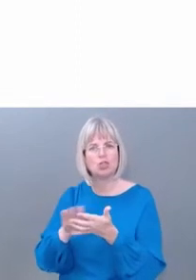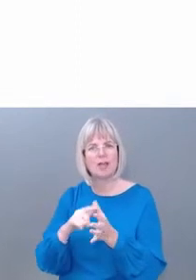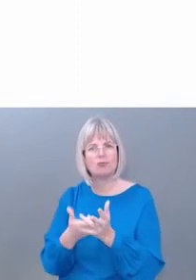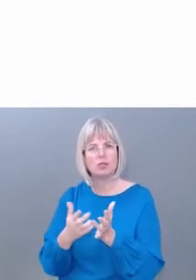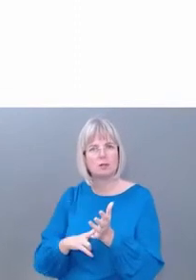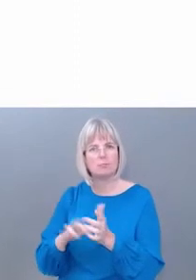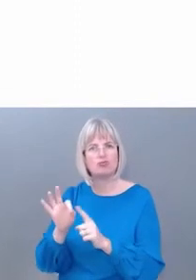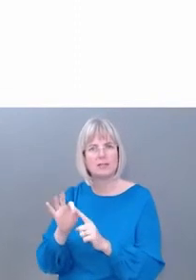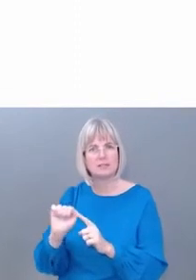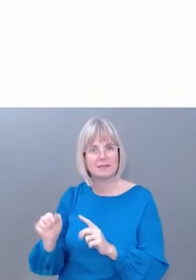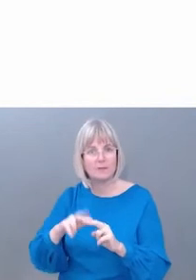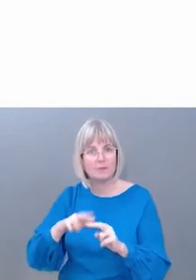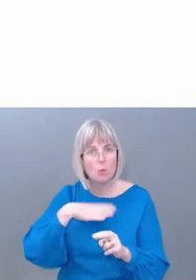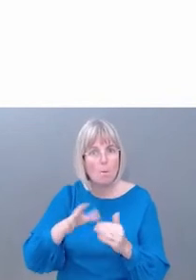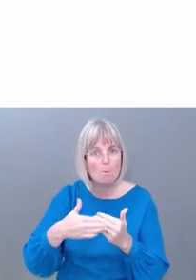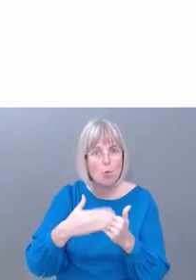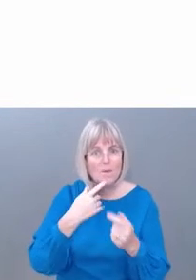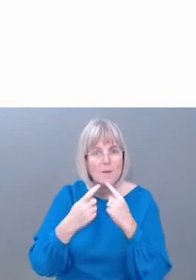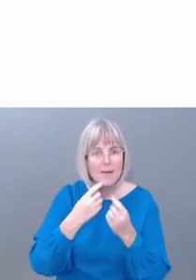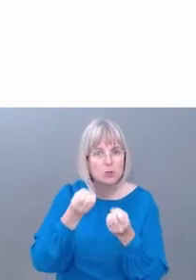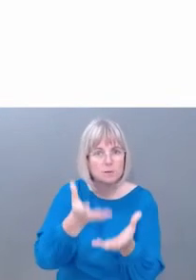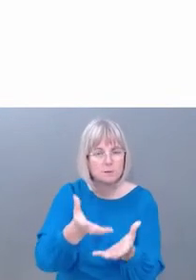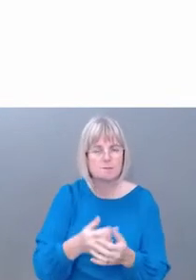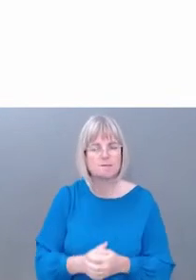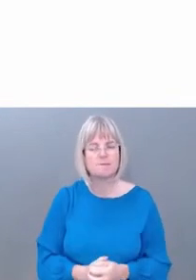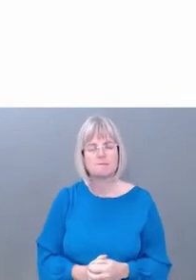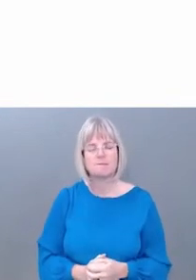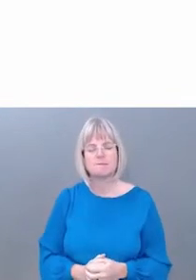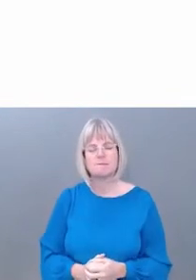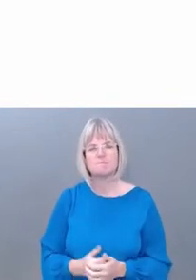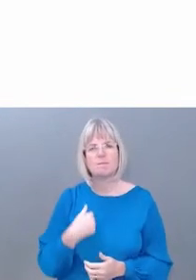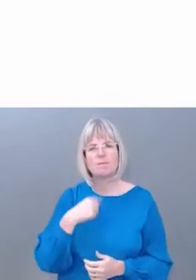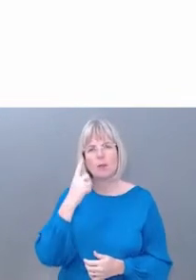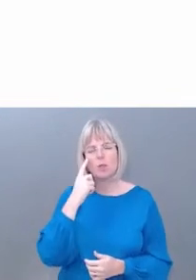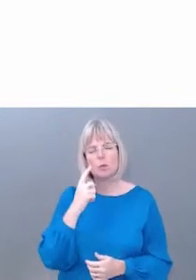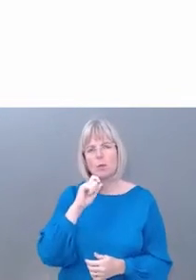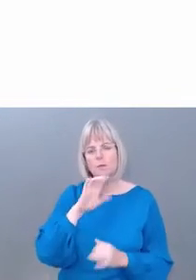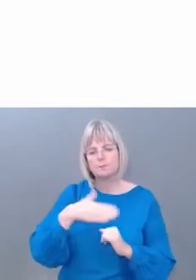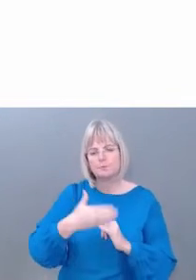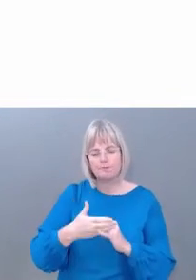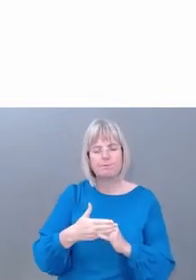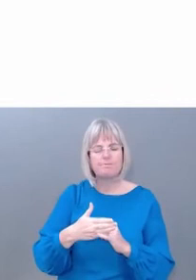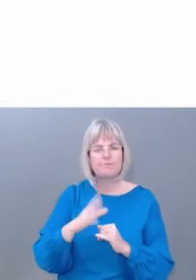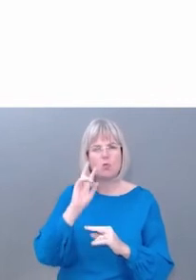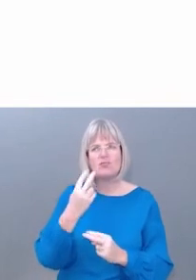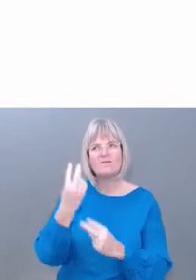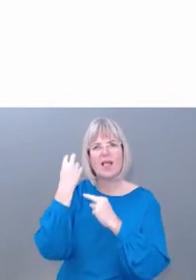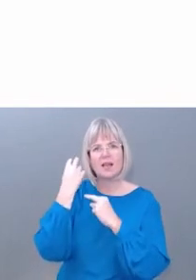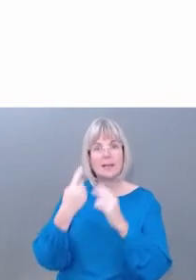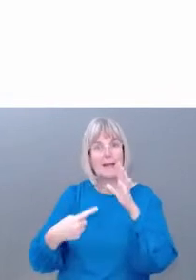But I thought I'd just end really by reflecting on the important relationship, I think, between public mental health and